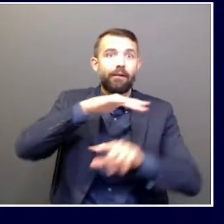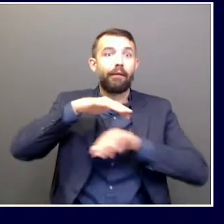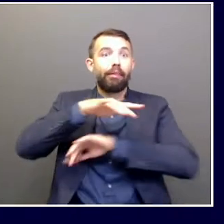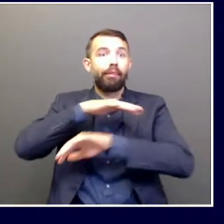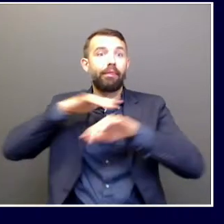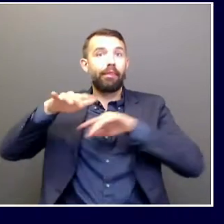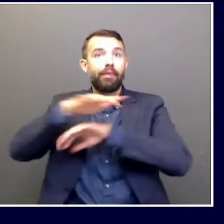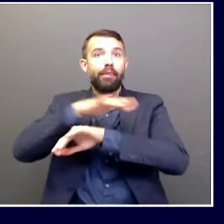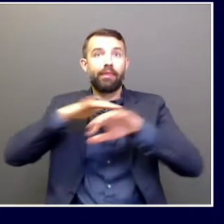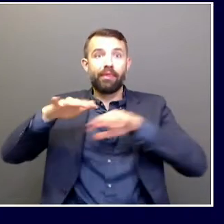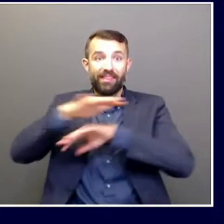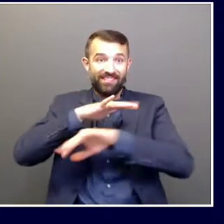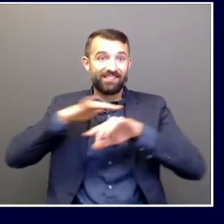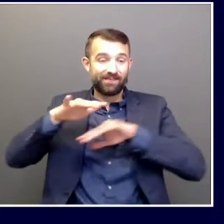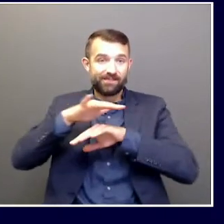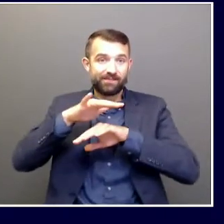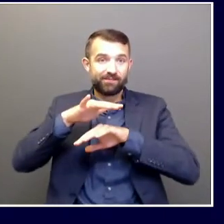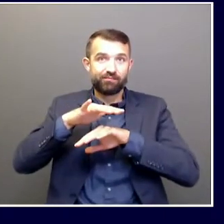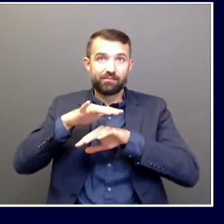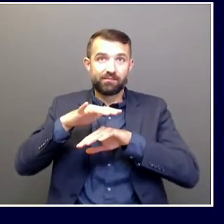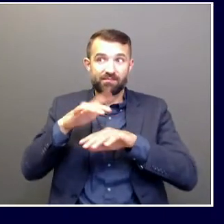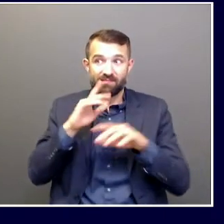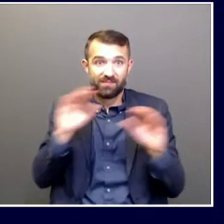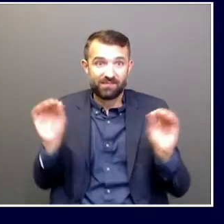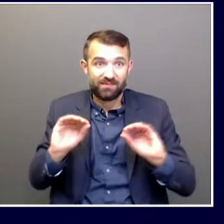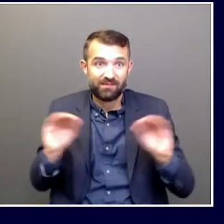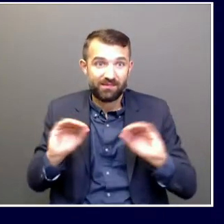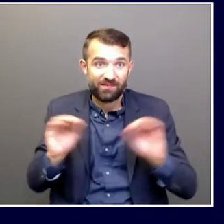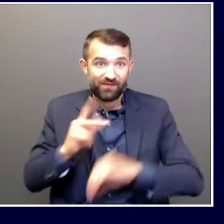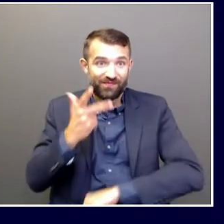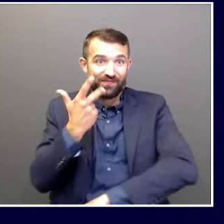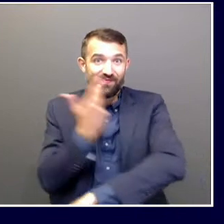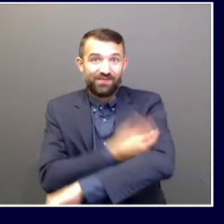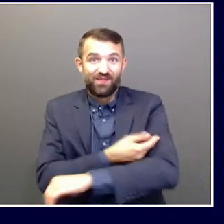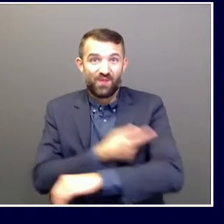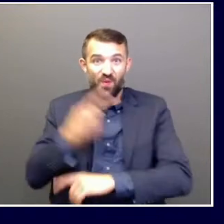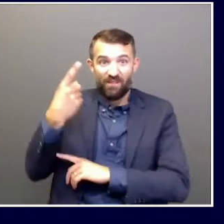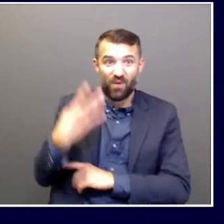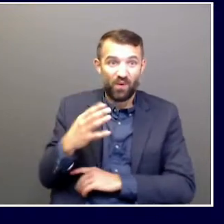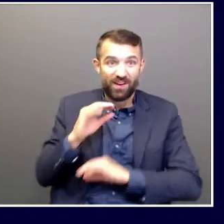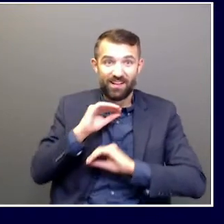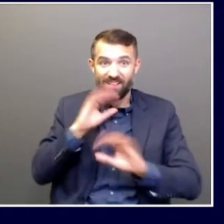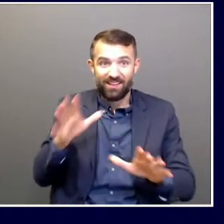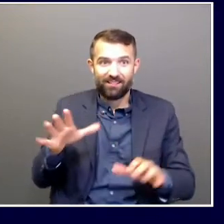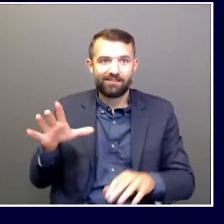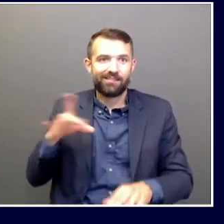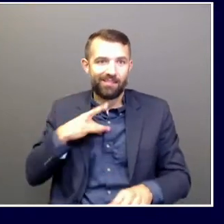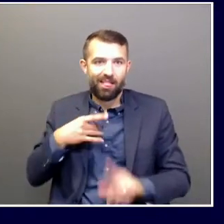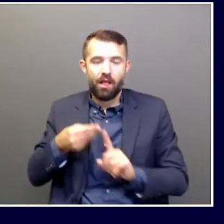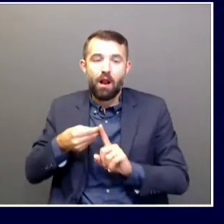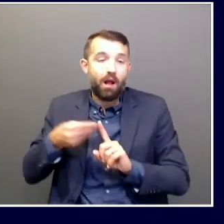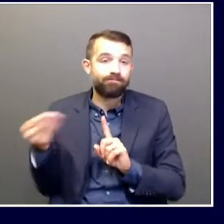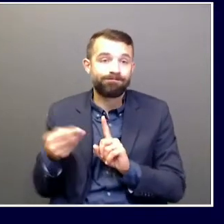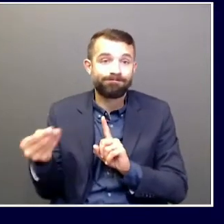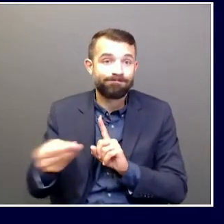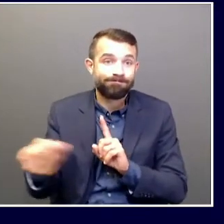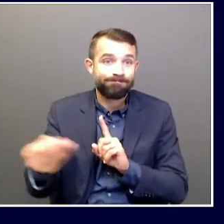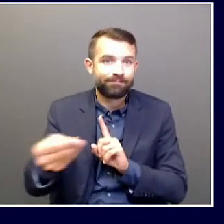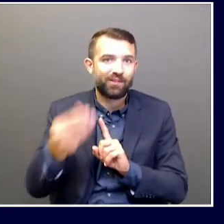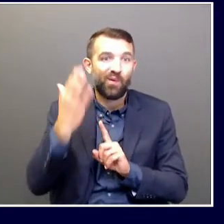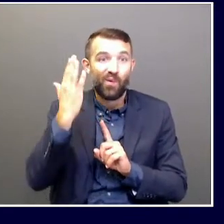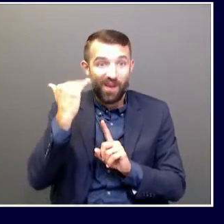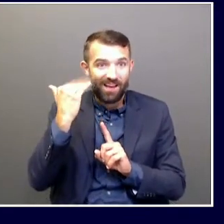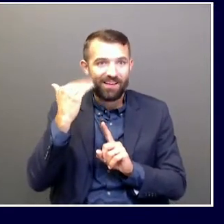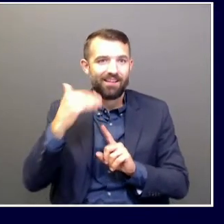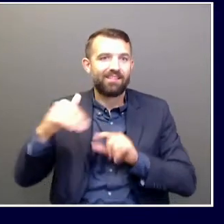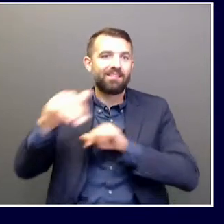is 75%, the structure of who is vaccinated makes a lot of impact on where the virus can spread. That's really what we're